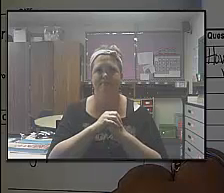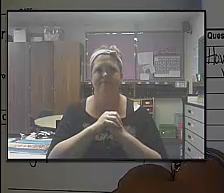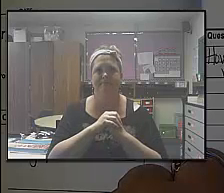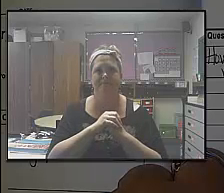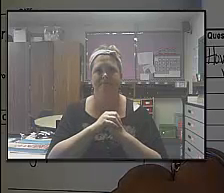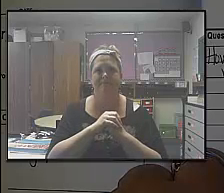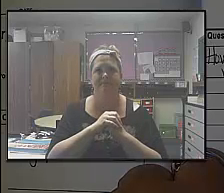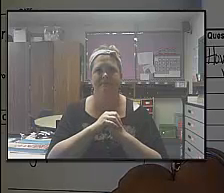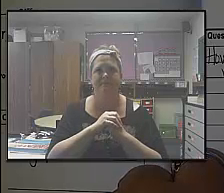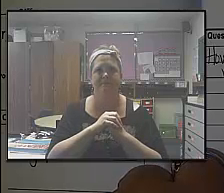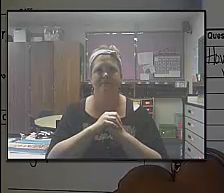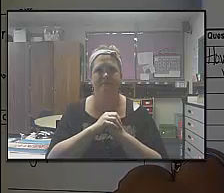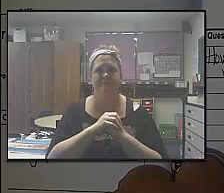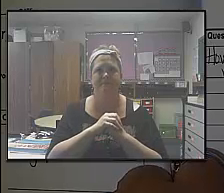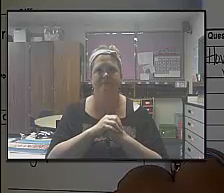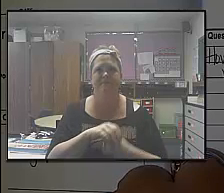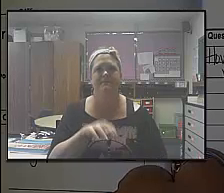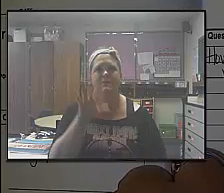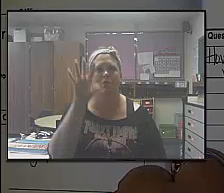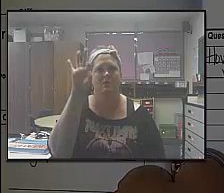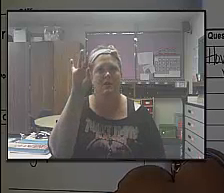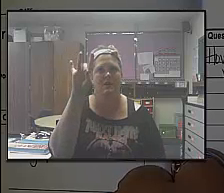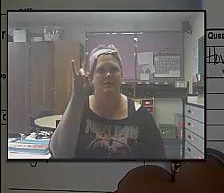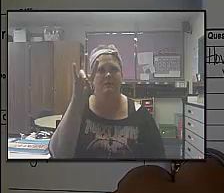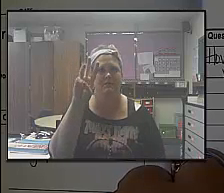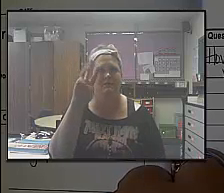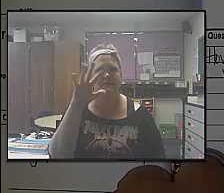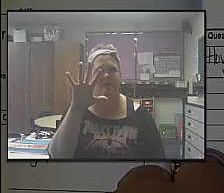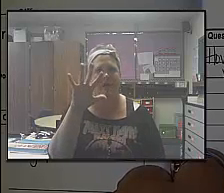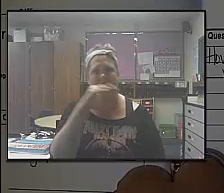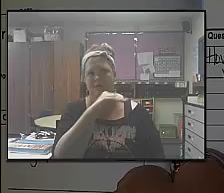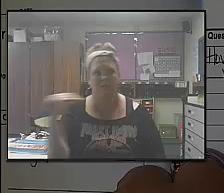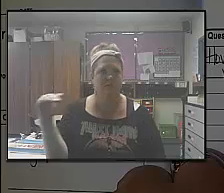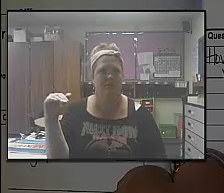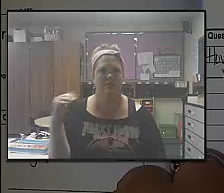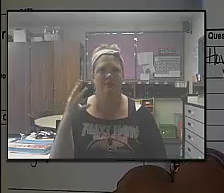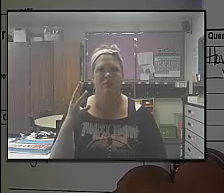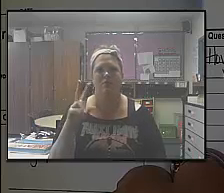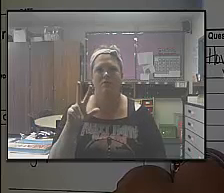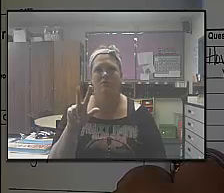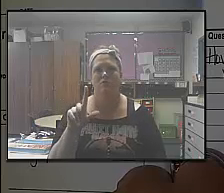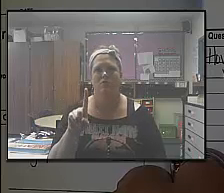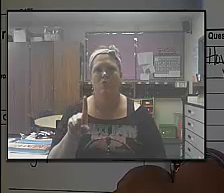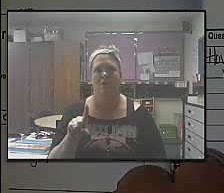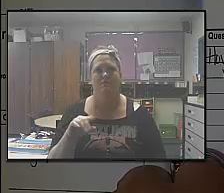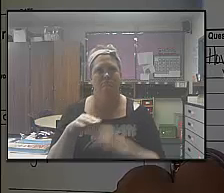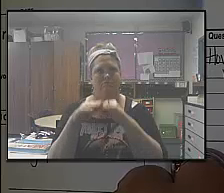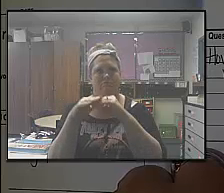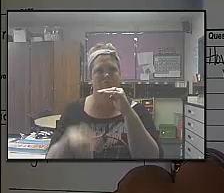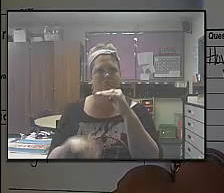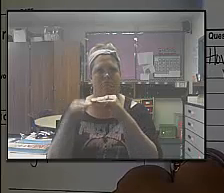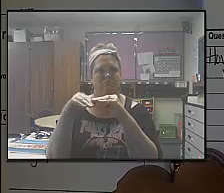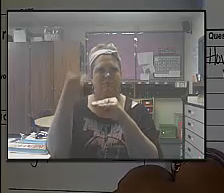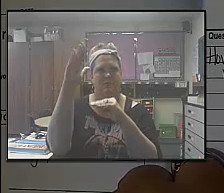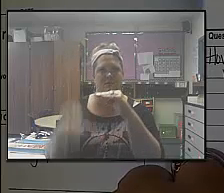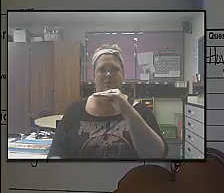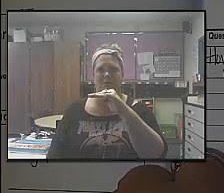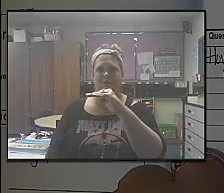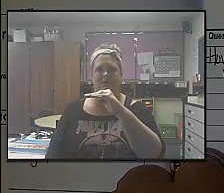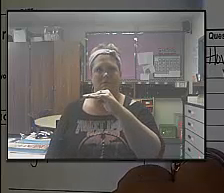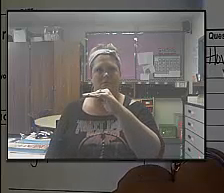add decimals. 8, 7, 6. Put the notebook aside, and then let's look. Find the sum